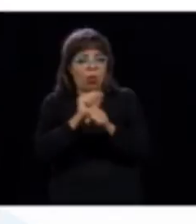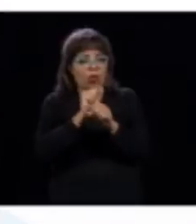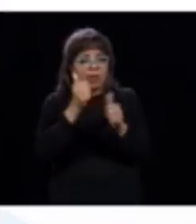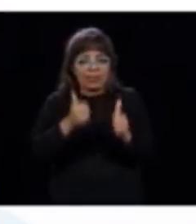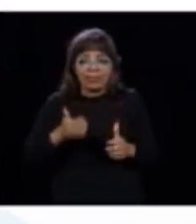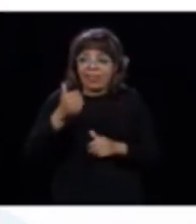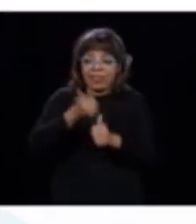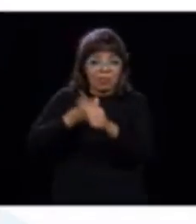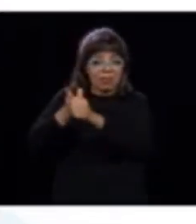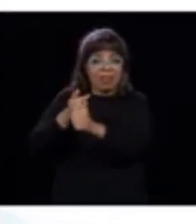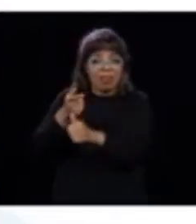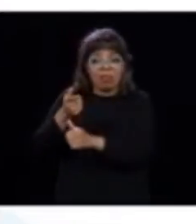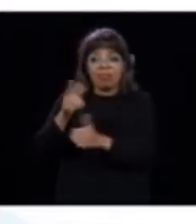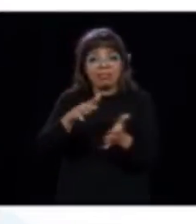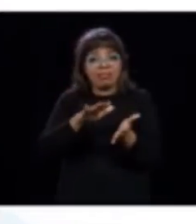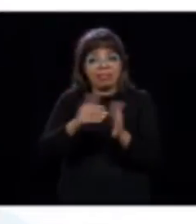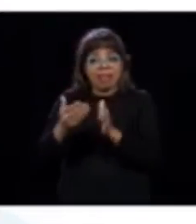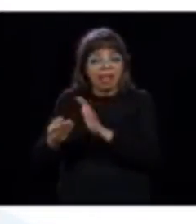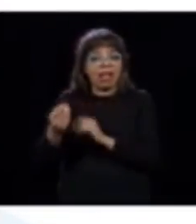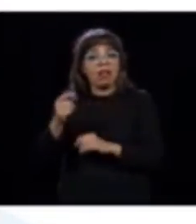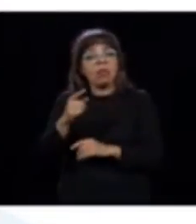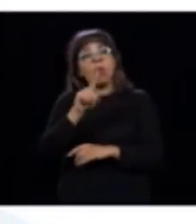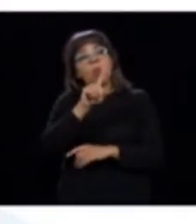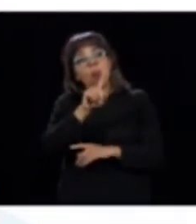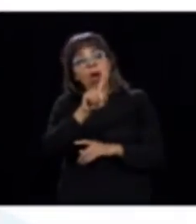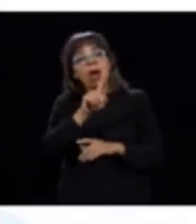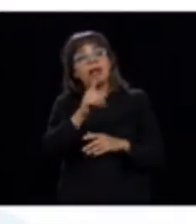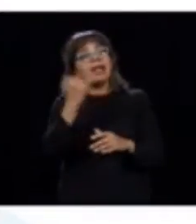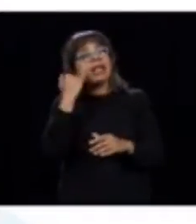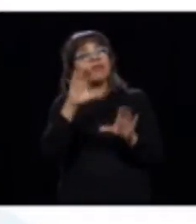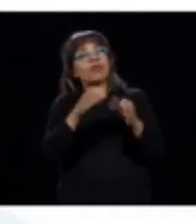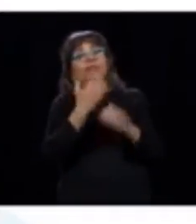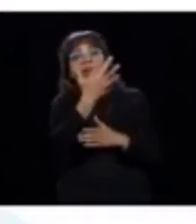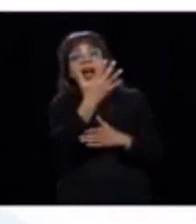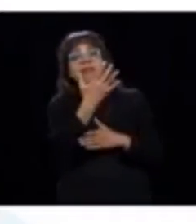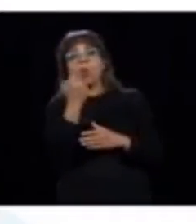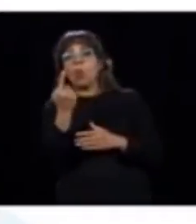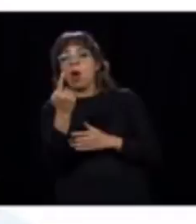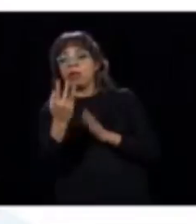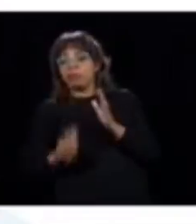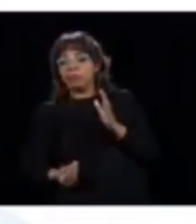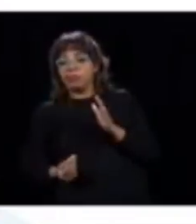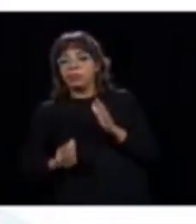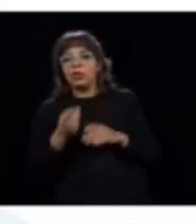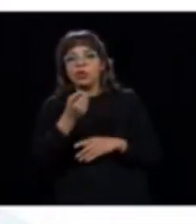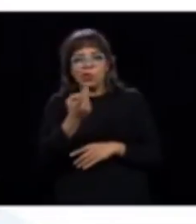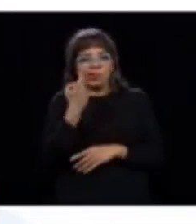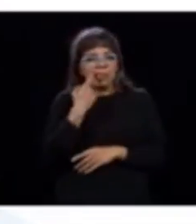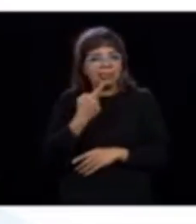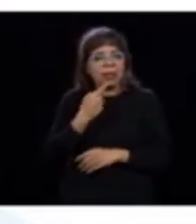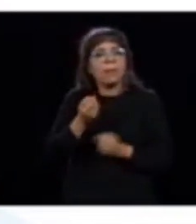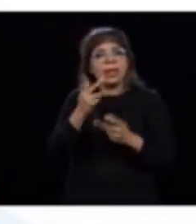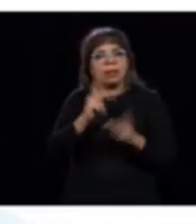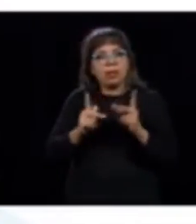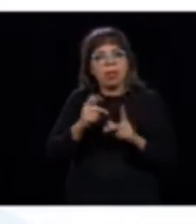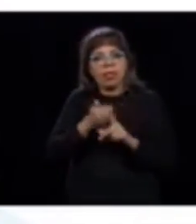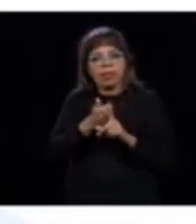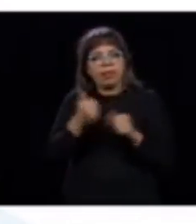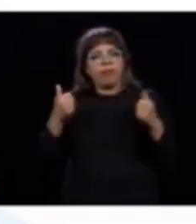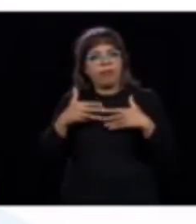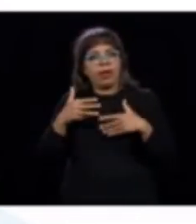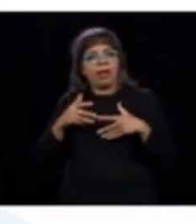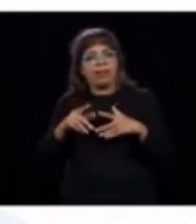a long-term care residence. You've said yourself many people are afraid to go to work. What is your